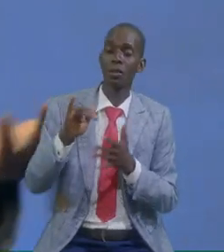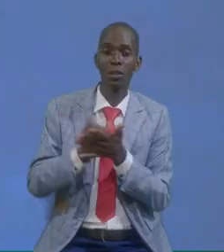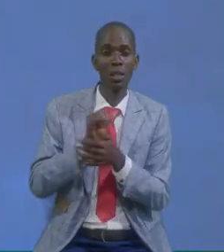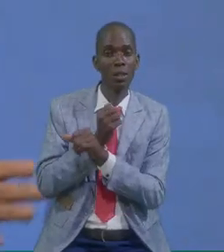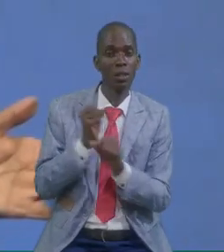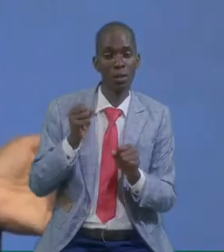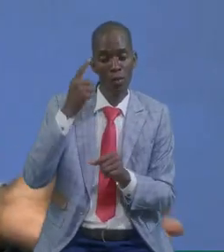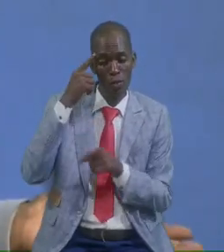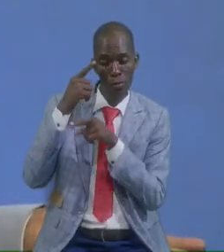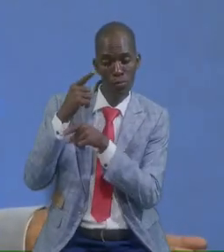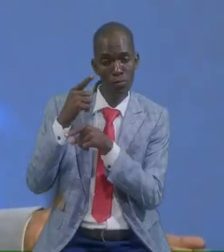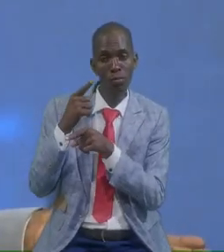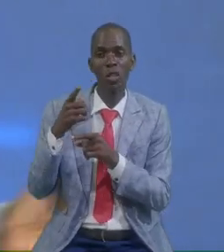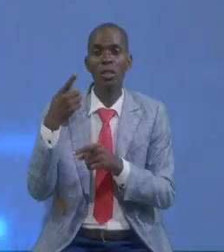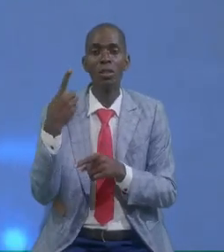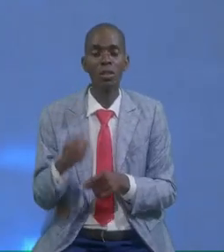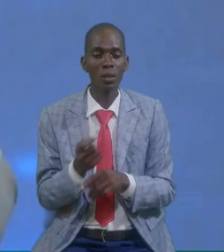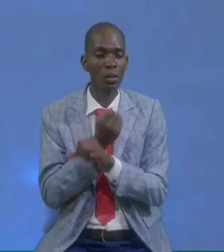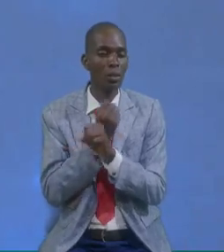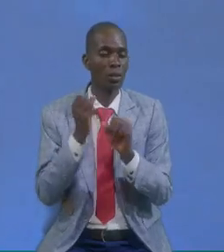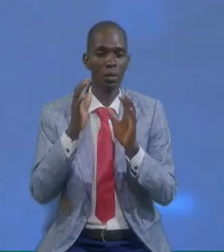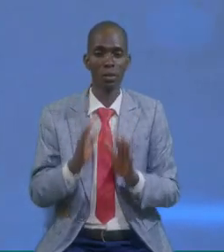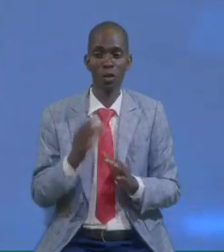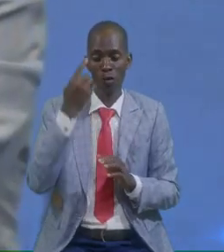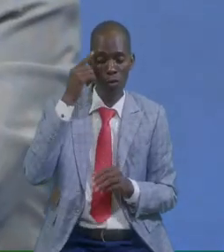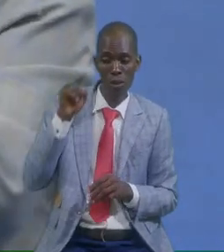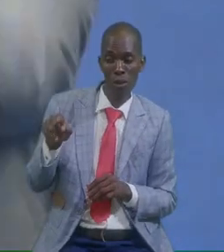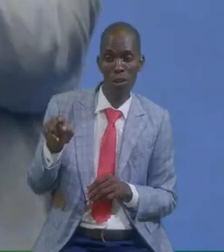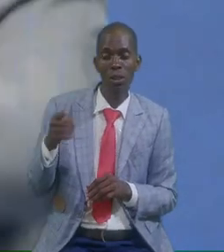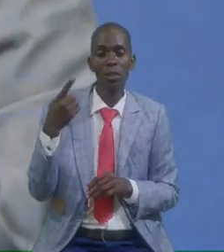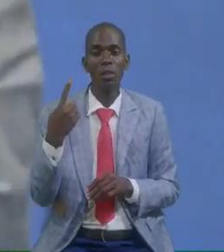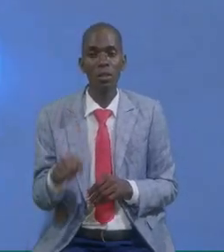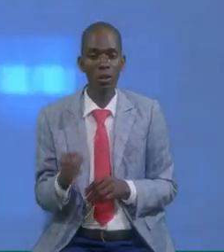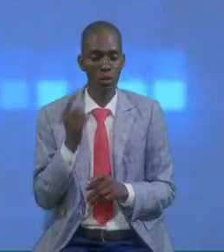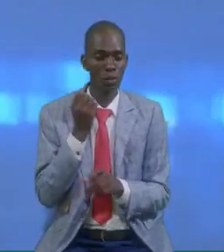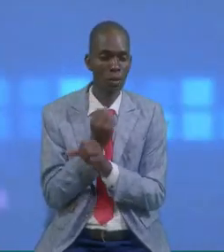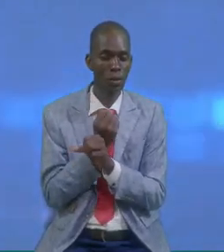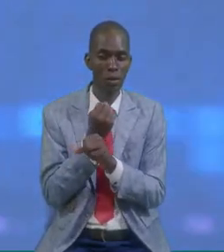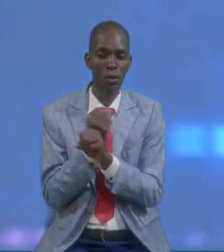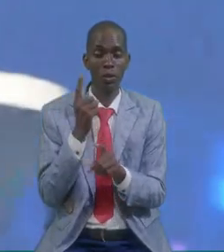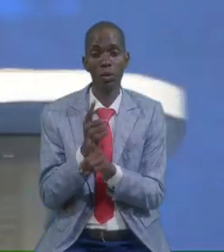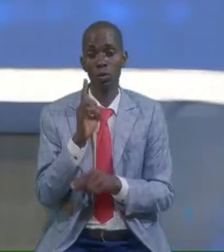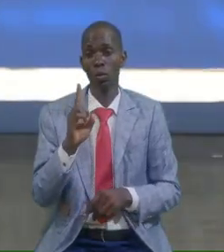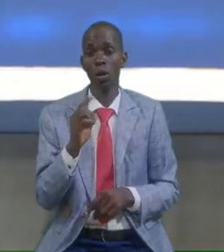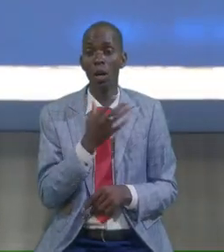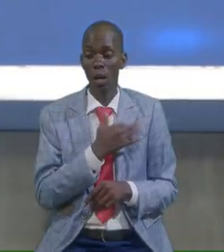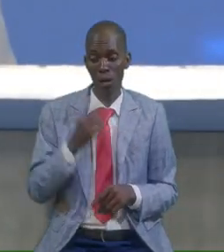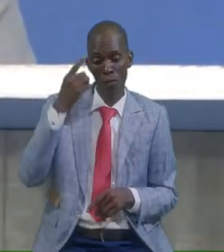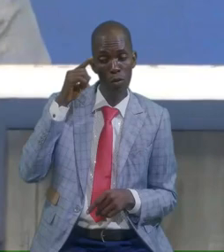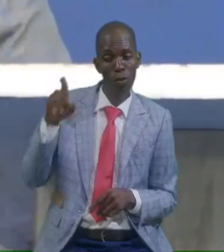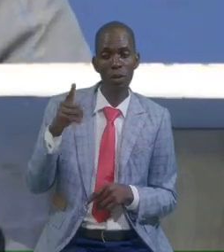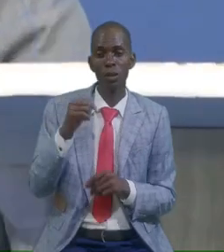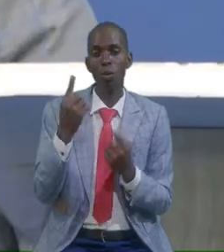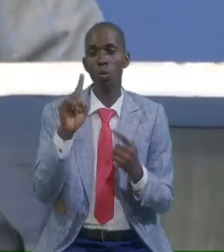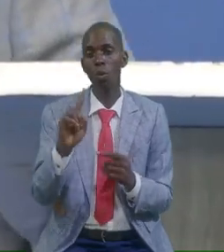he, the justifier, for he, the just one, for he, the sinless one,